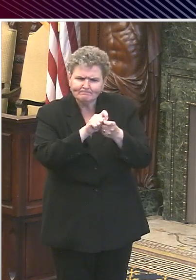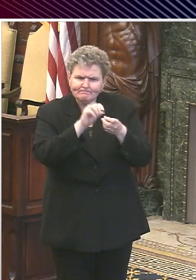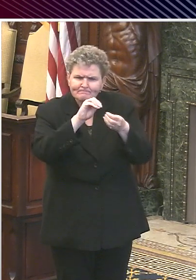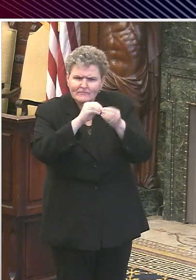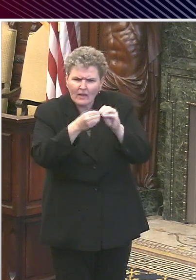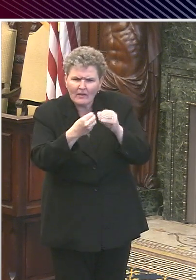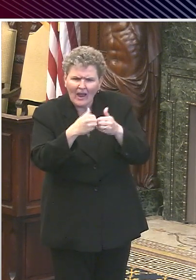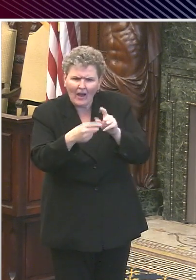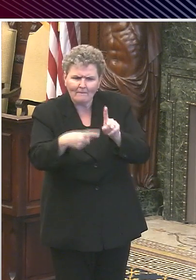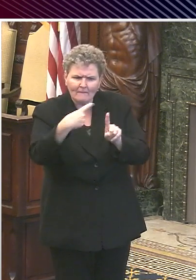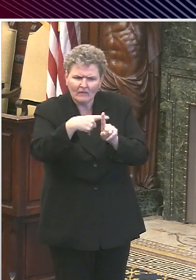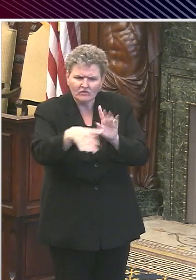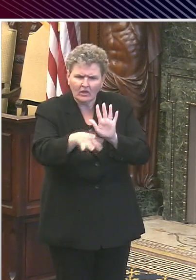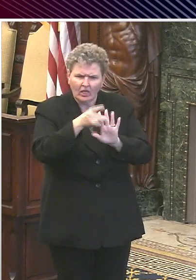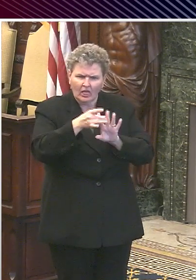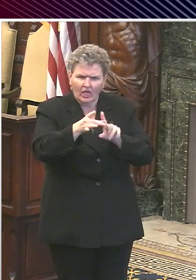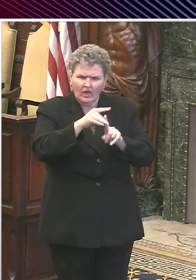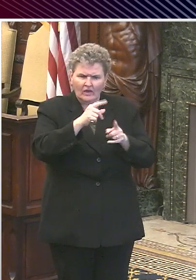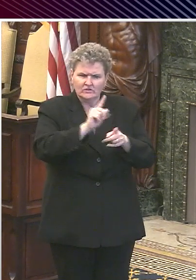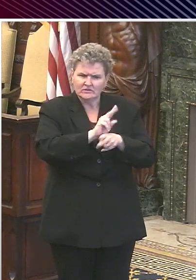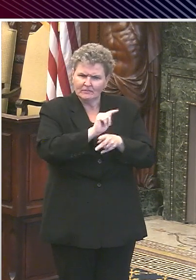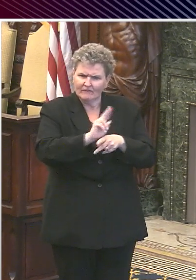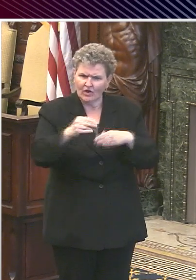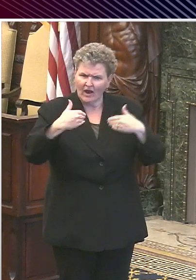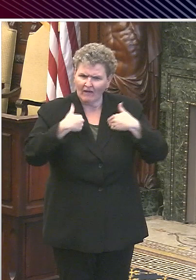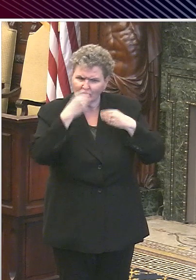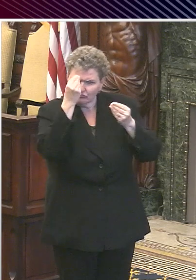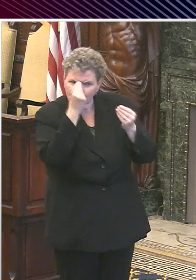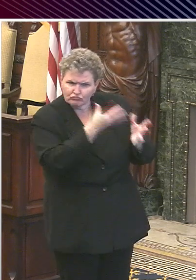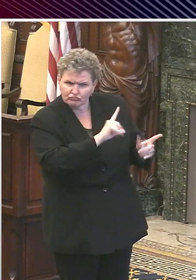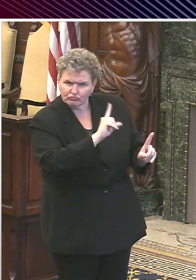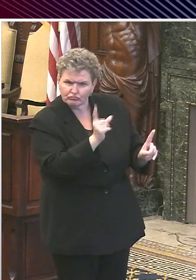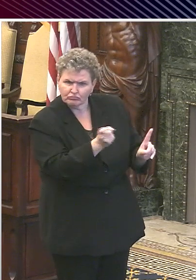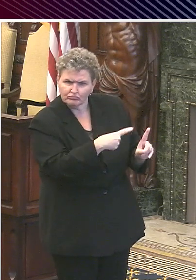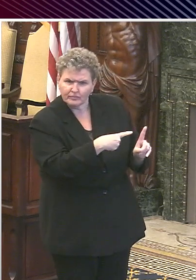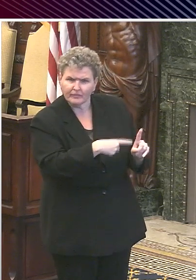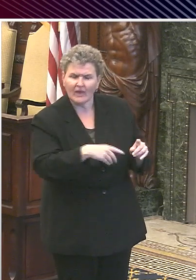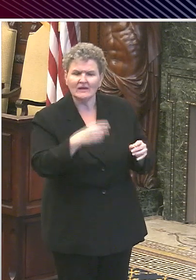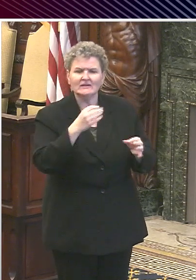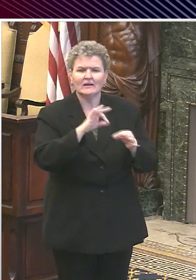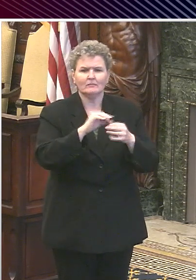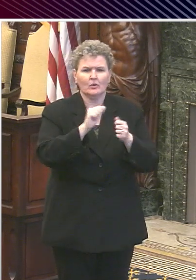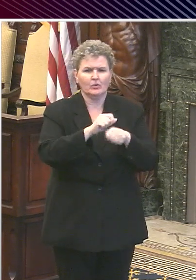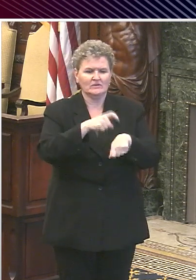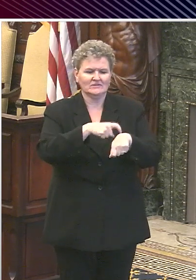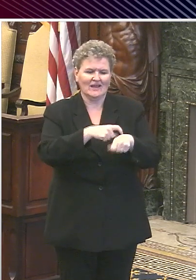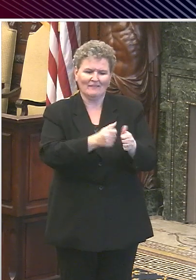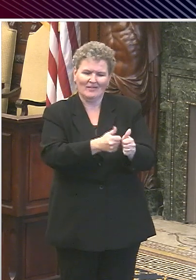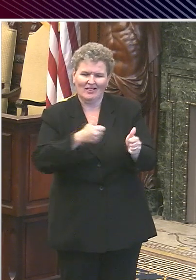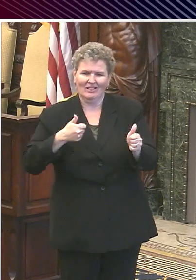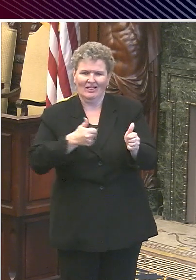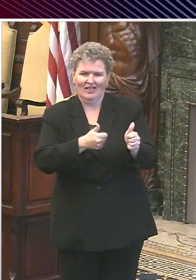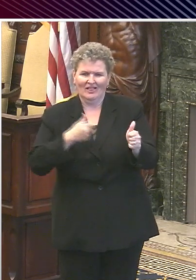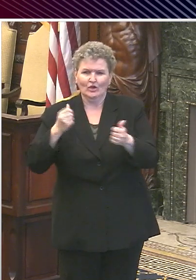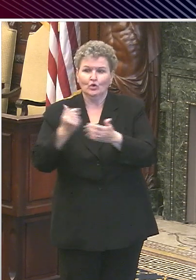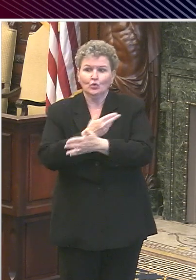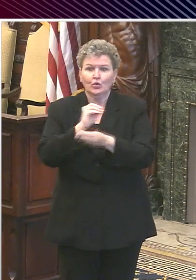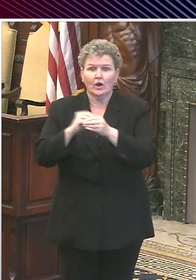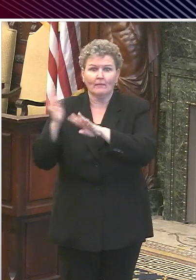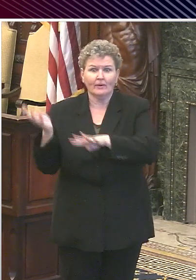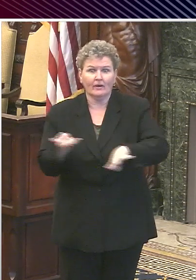rate there? And then also wondering, given that there is often a time lag for when new cases start to show up,